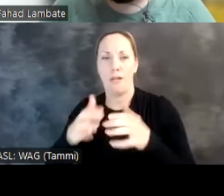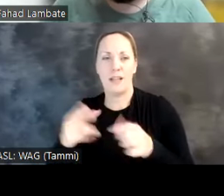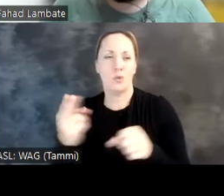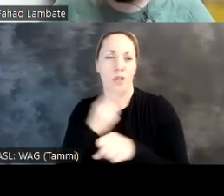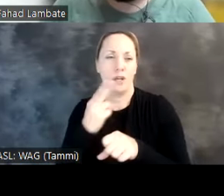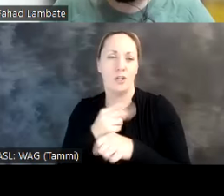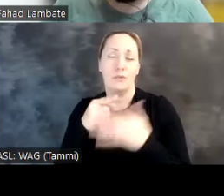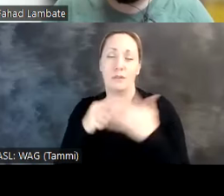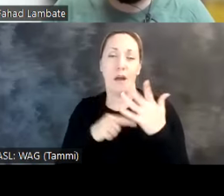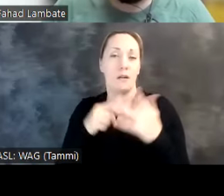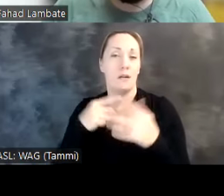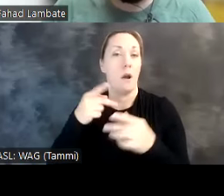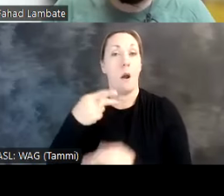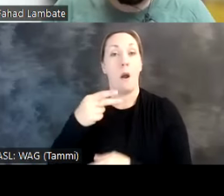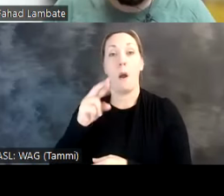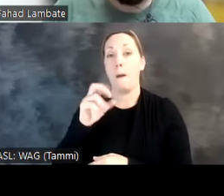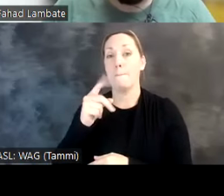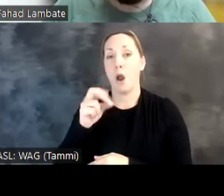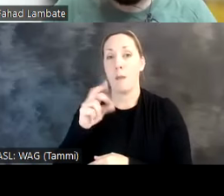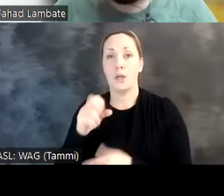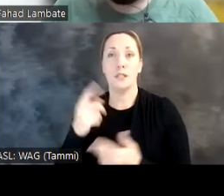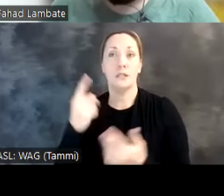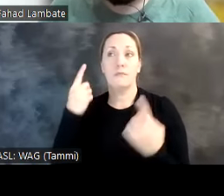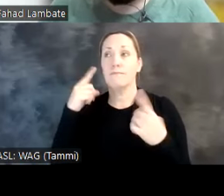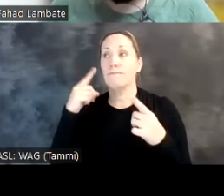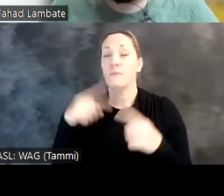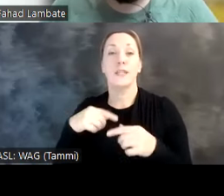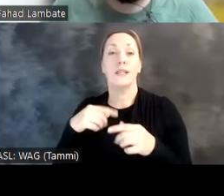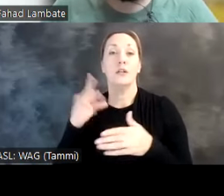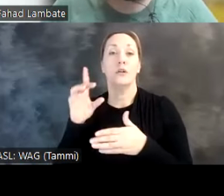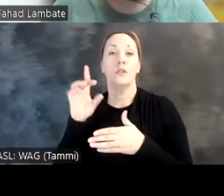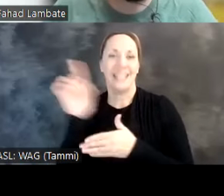properties to design the focus indicator.